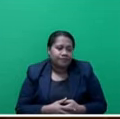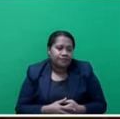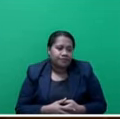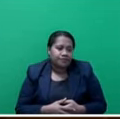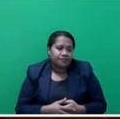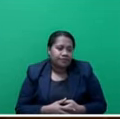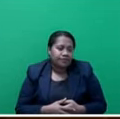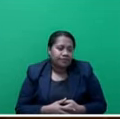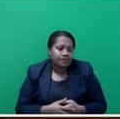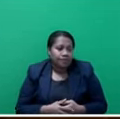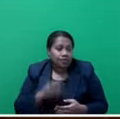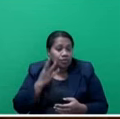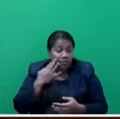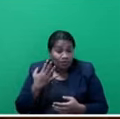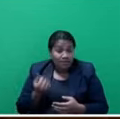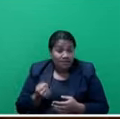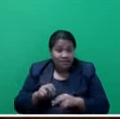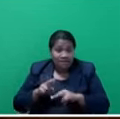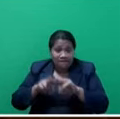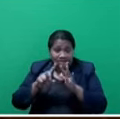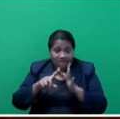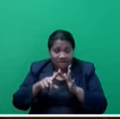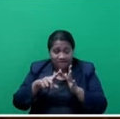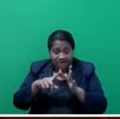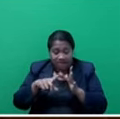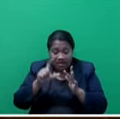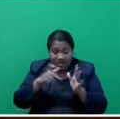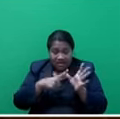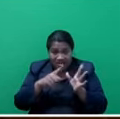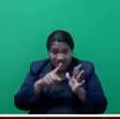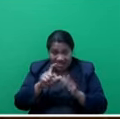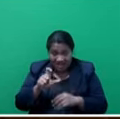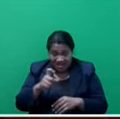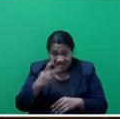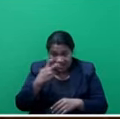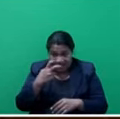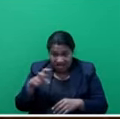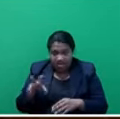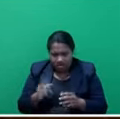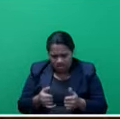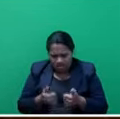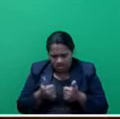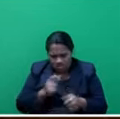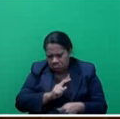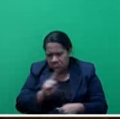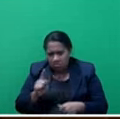the FICAC statements, I had said that it would be good for FICAC to get into the university corridors